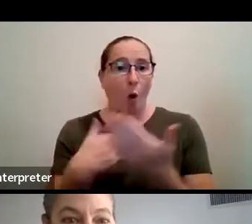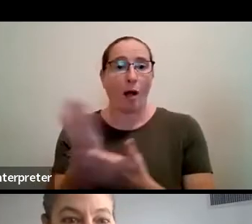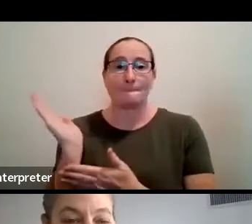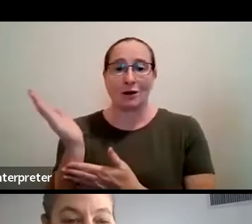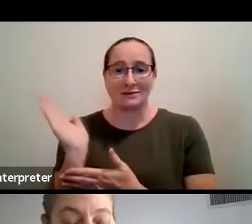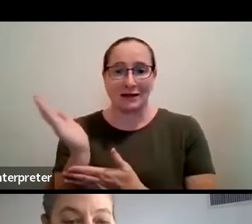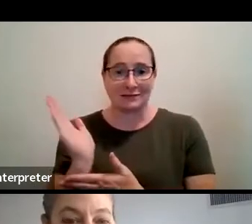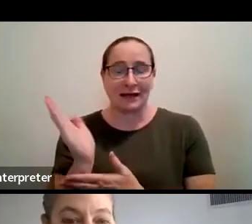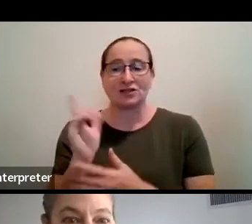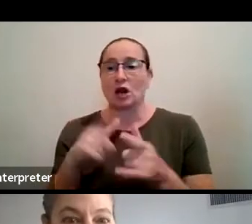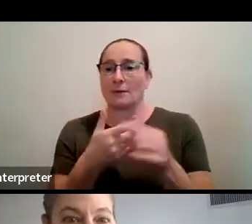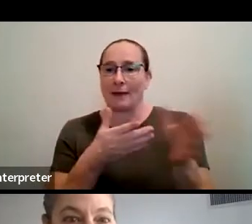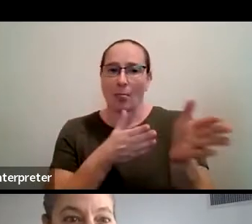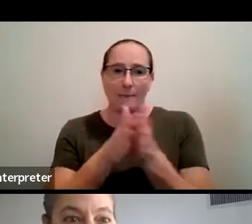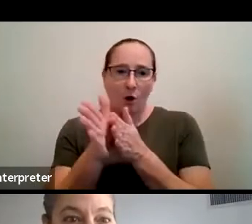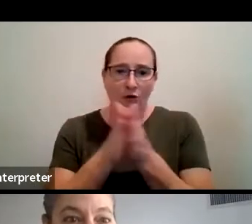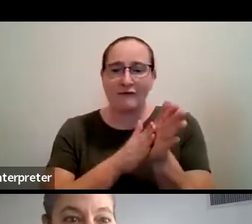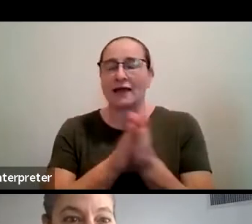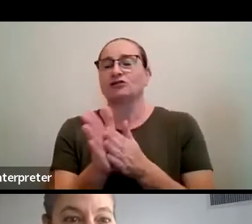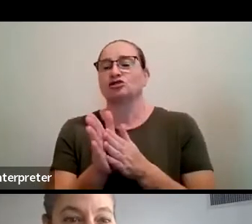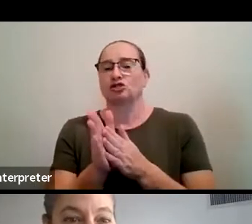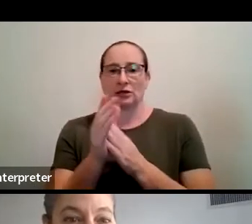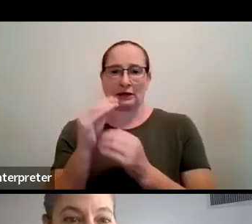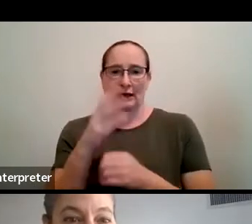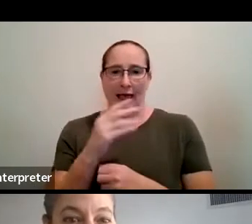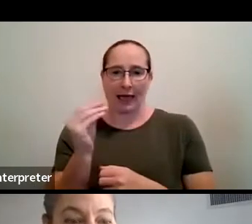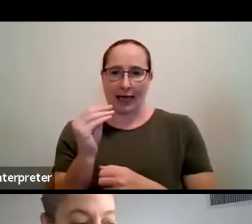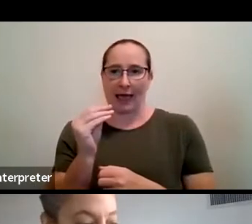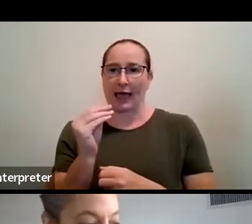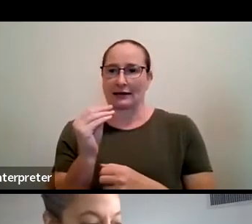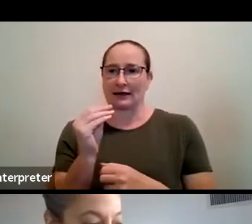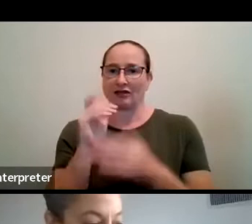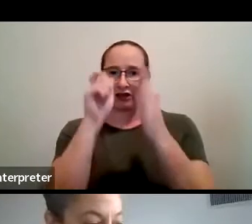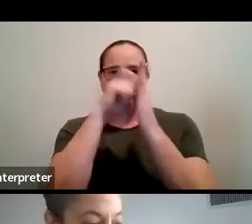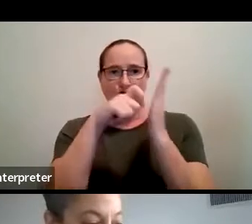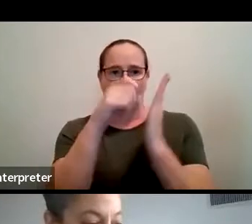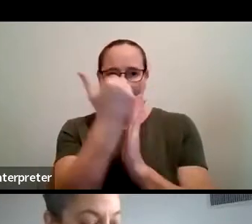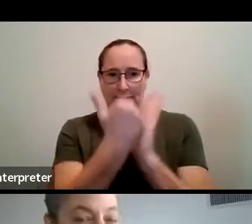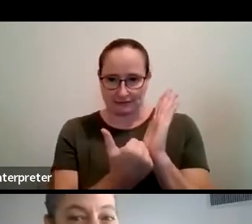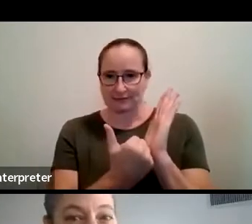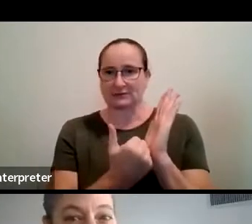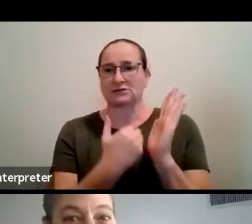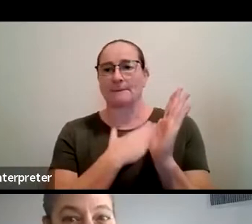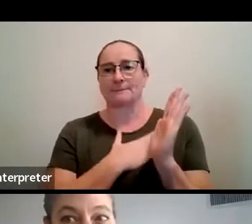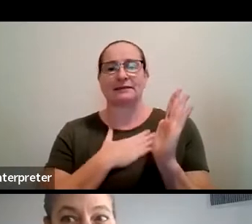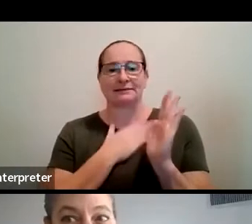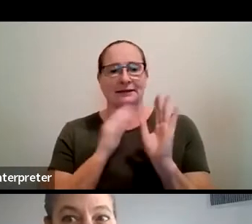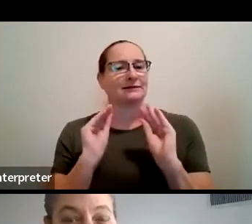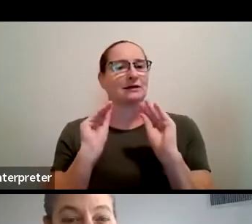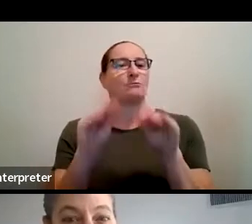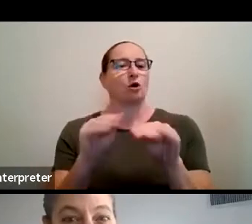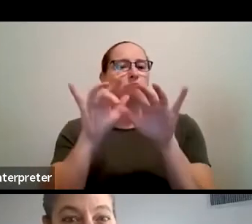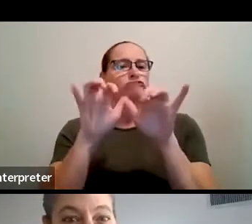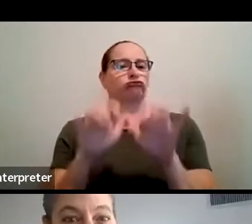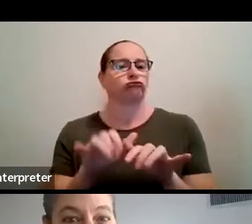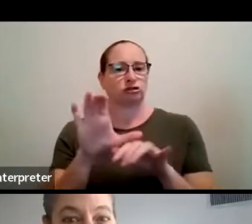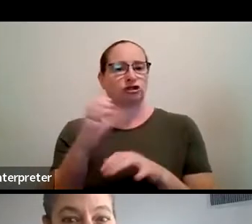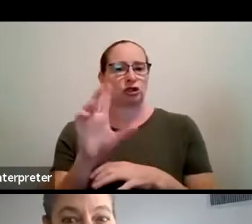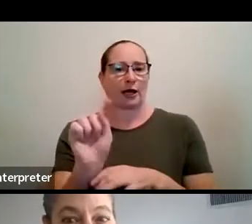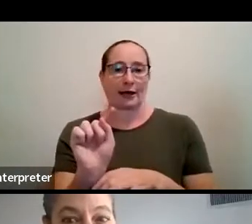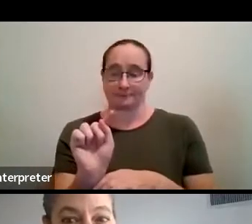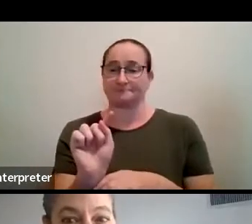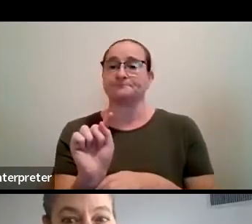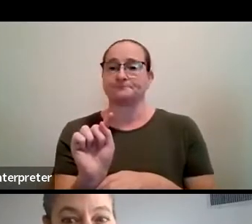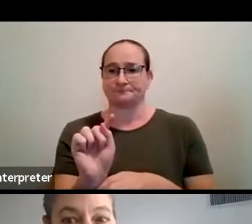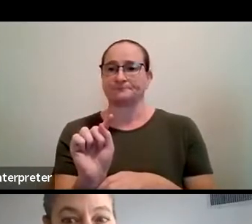presentation about our motivation as well as the checklist, please put them in the chat, and we